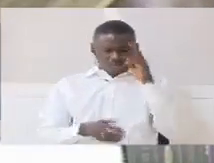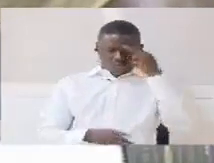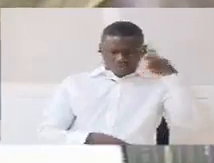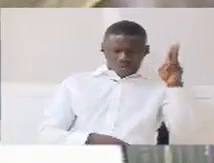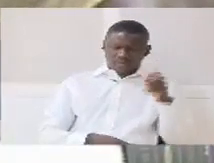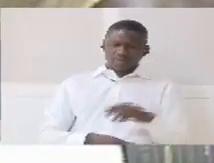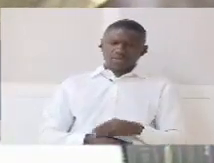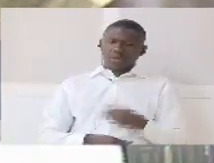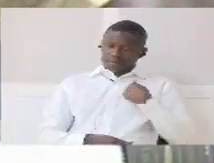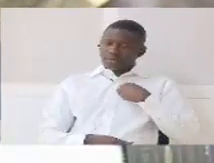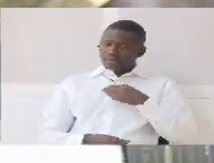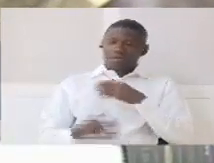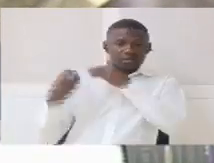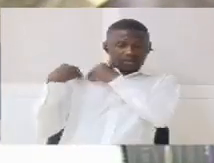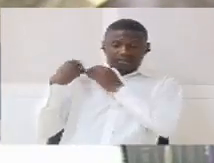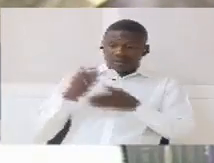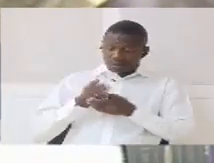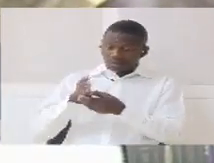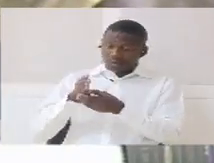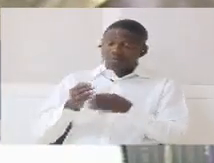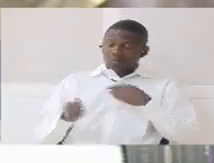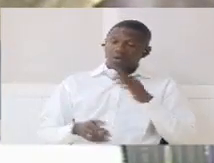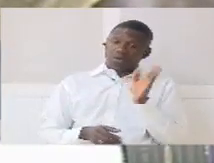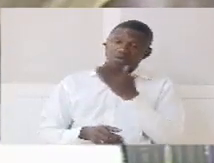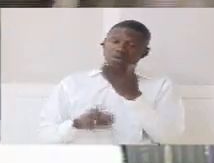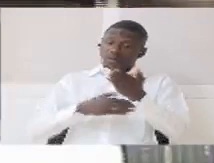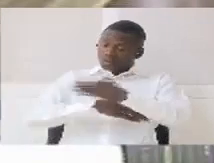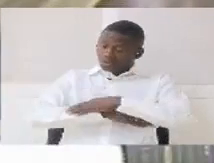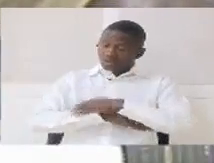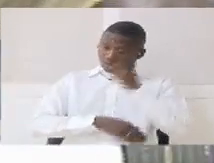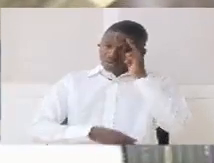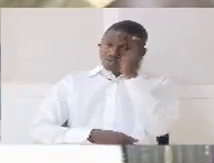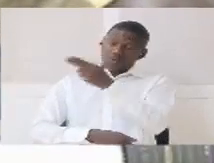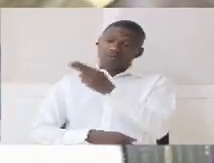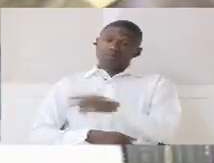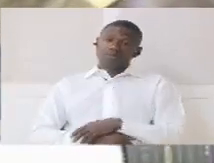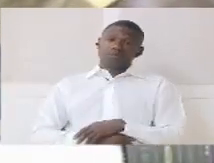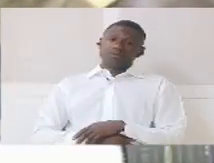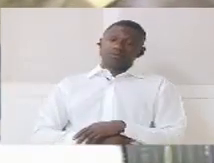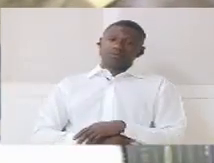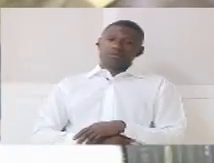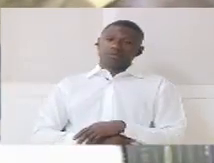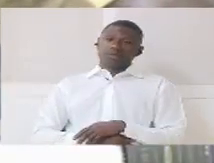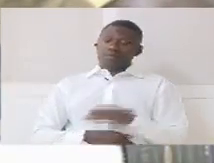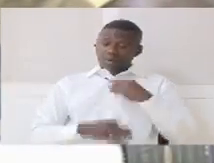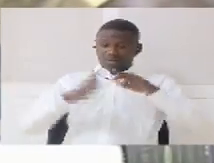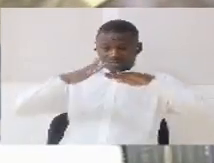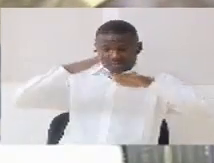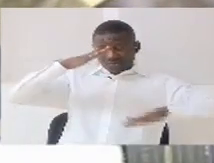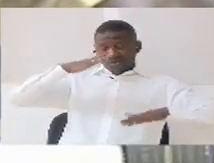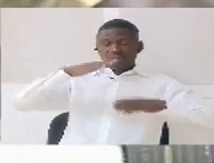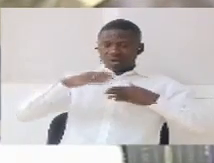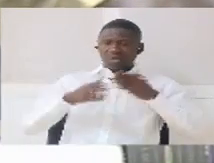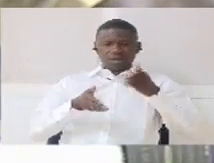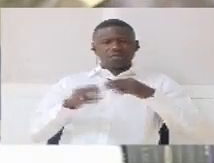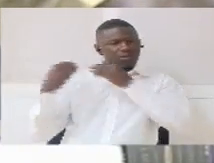charge. Me too, I am the officer in charge. I close and I go home. My lieutenants are the ones that are left behind. So anything there, I